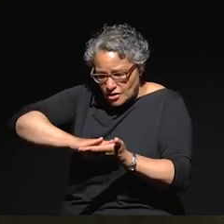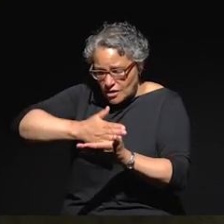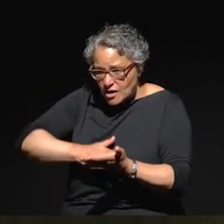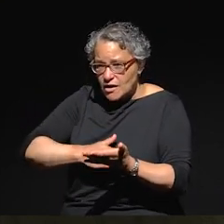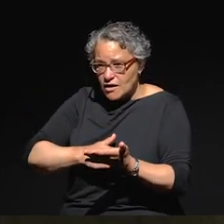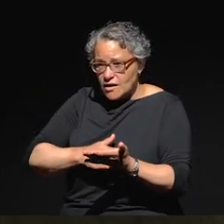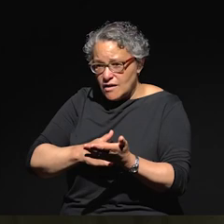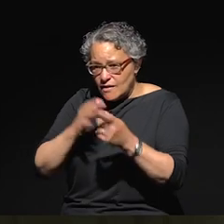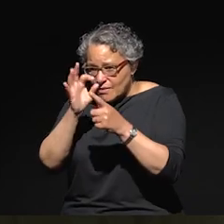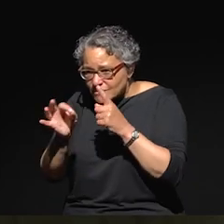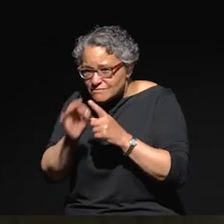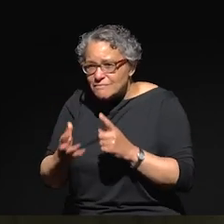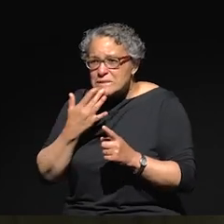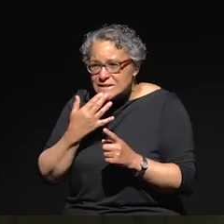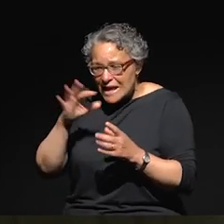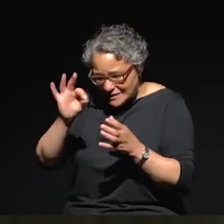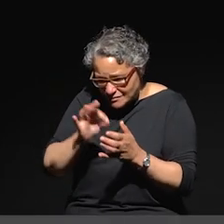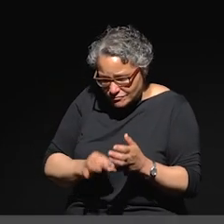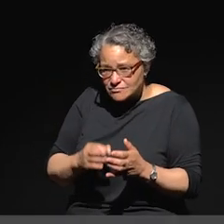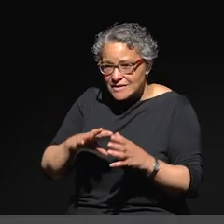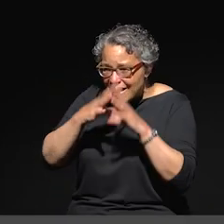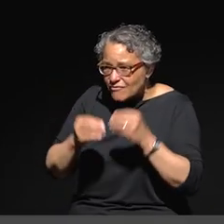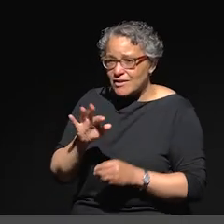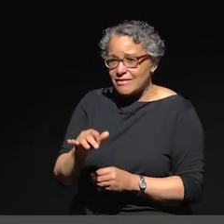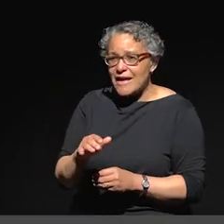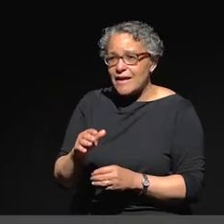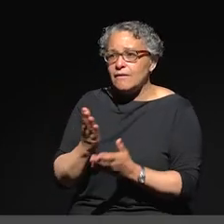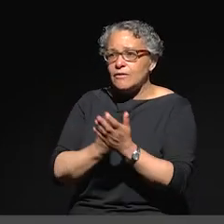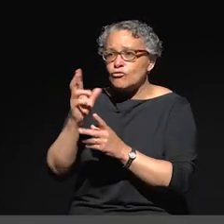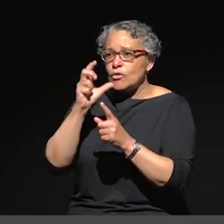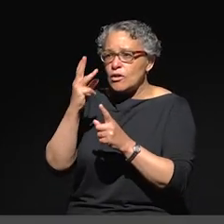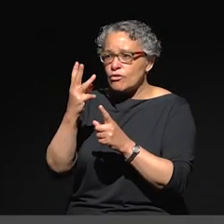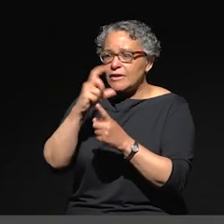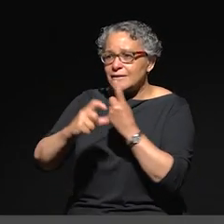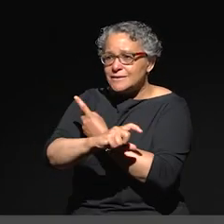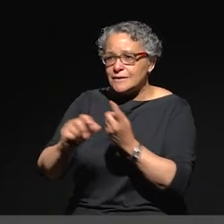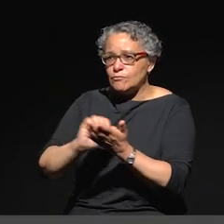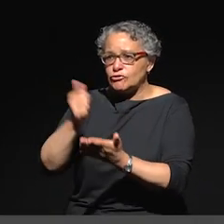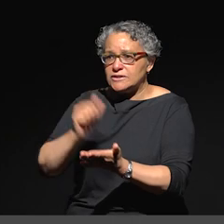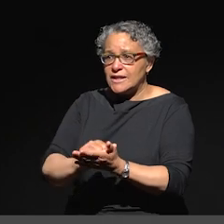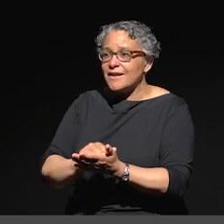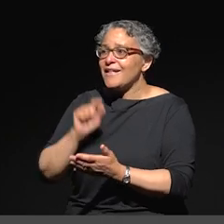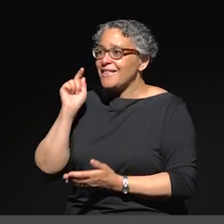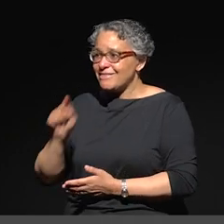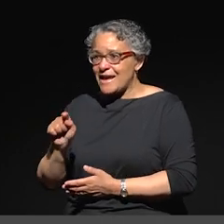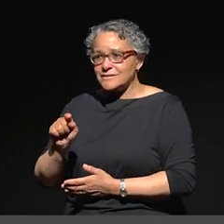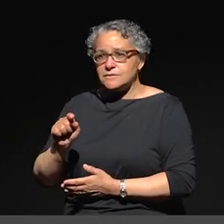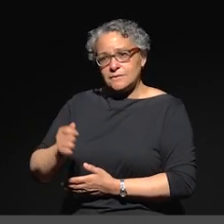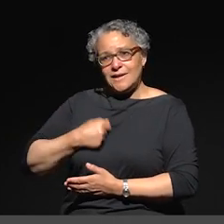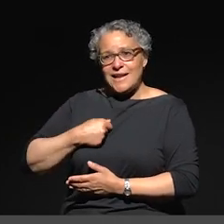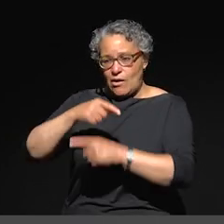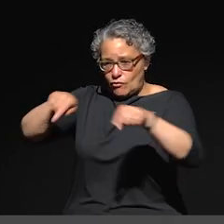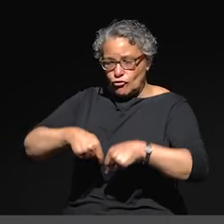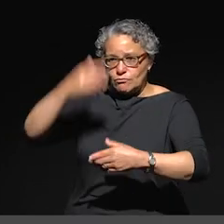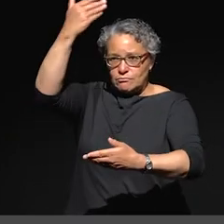imperfections of the object are there in the recreation. And that's what we put on the wall. And it gives you a sense of that you